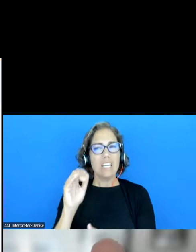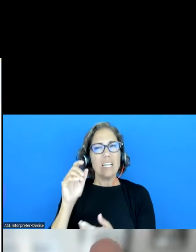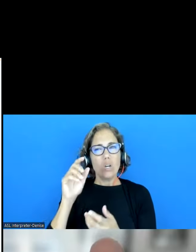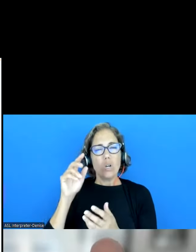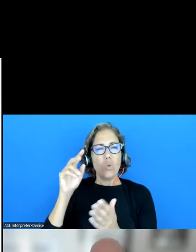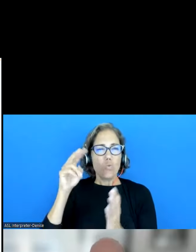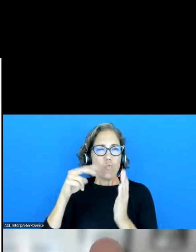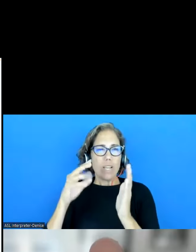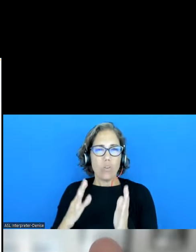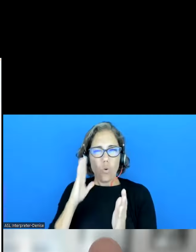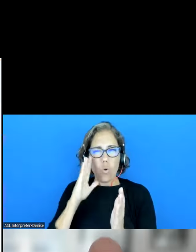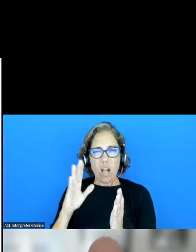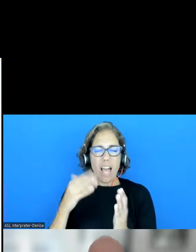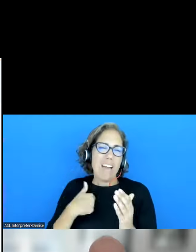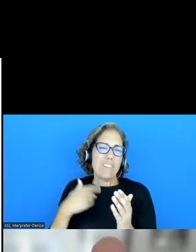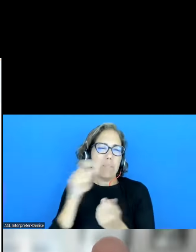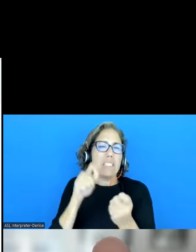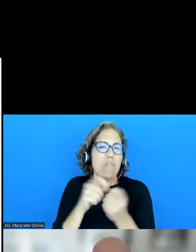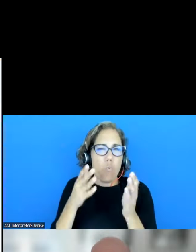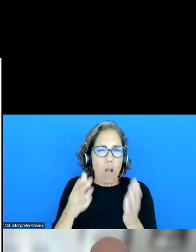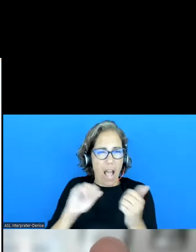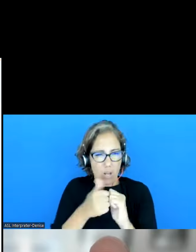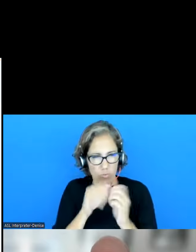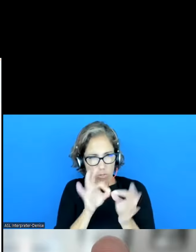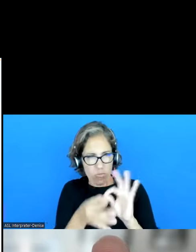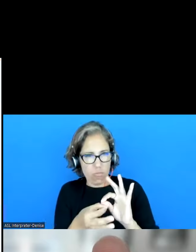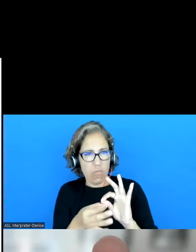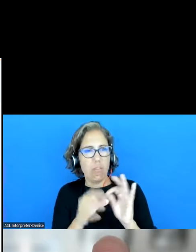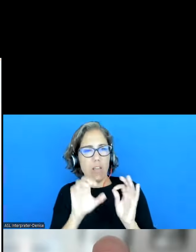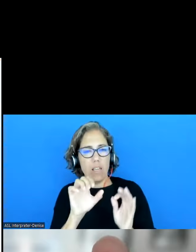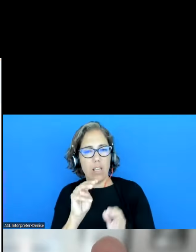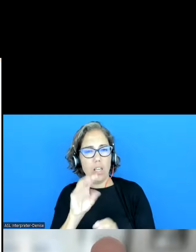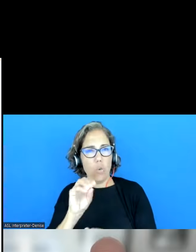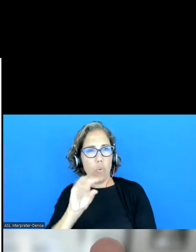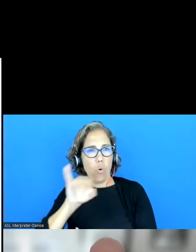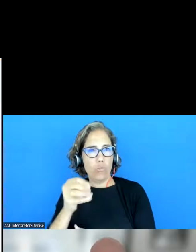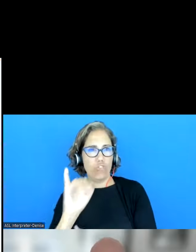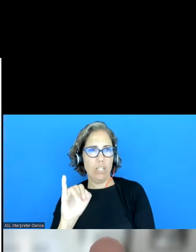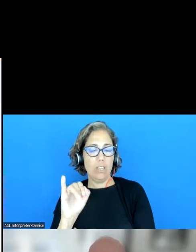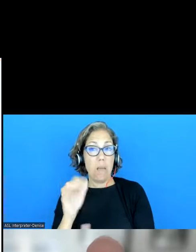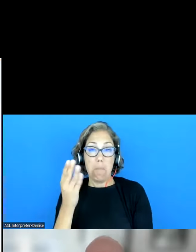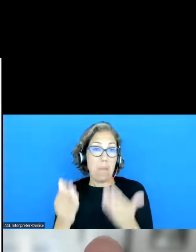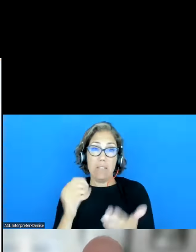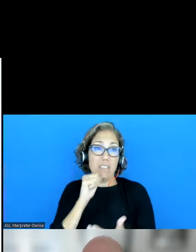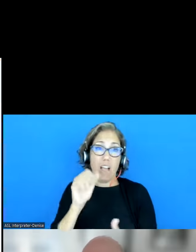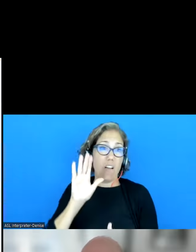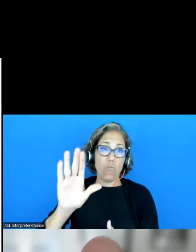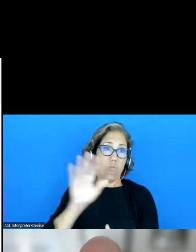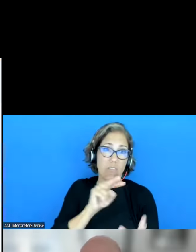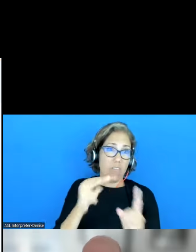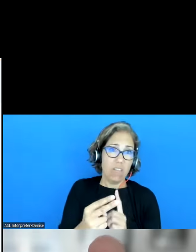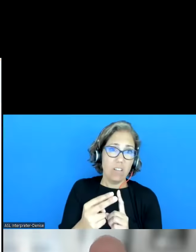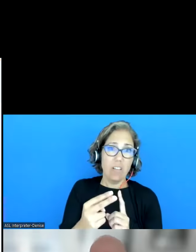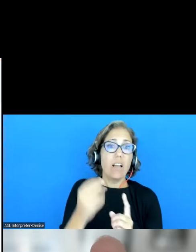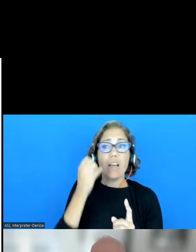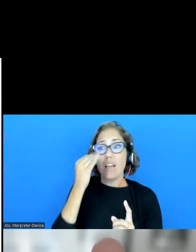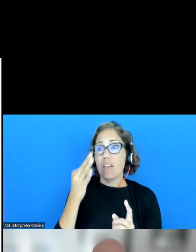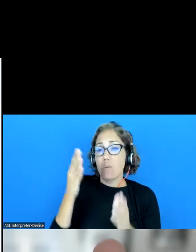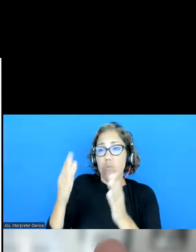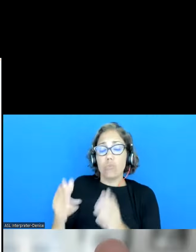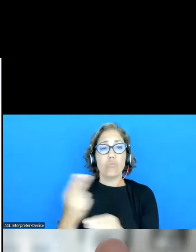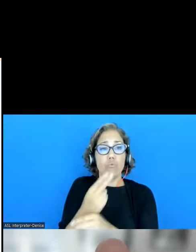read out each emoji, and it may or may not actually be what you want that to present to someone who might be using assistive